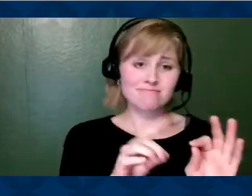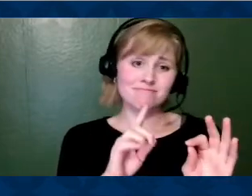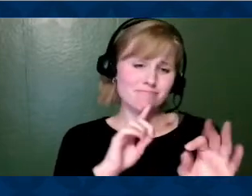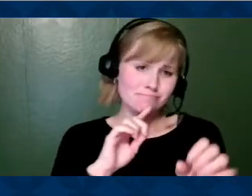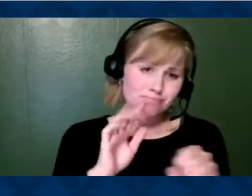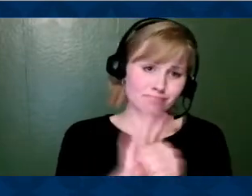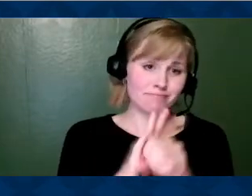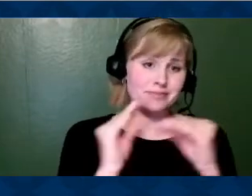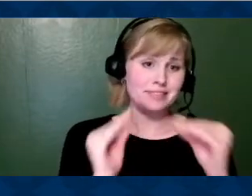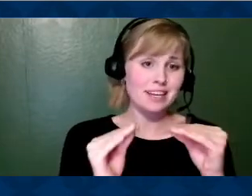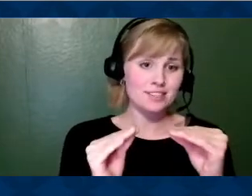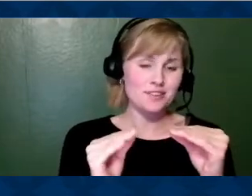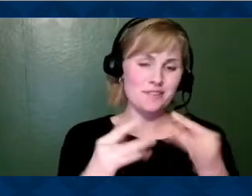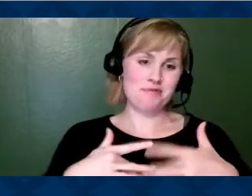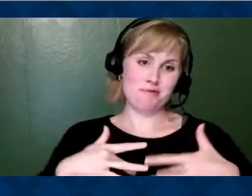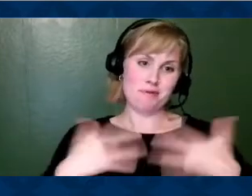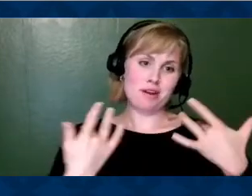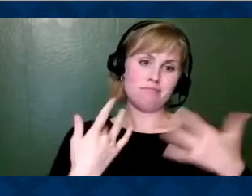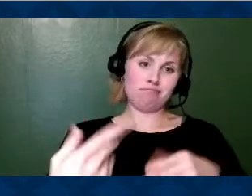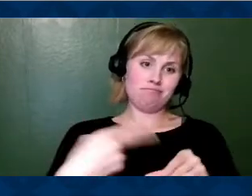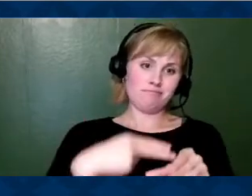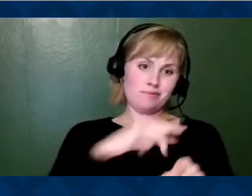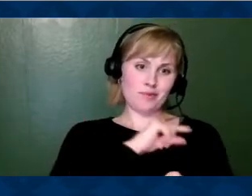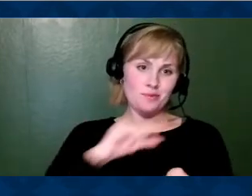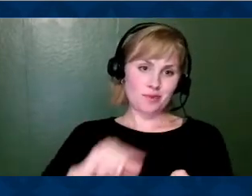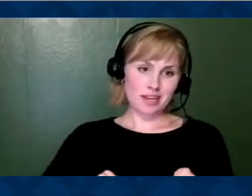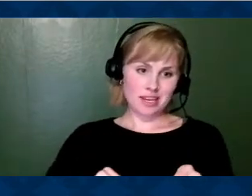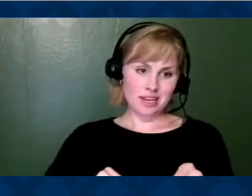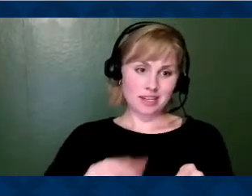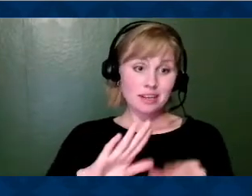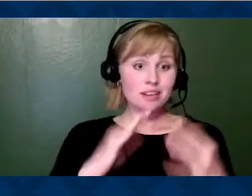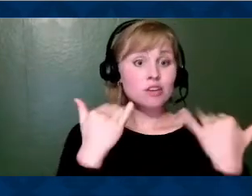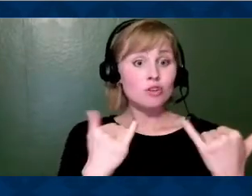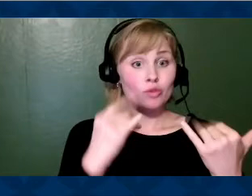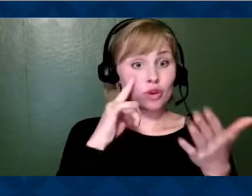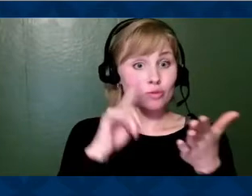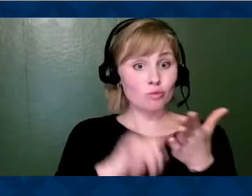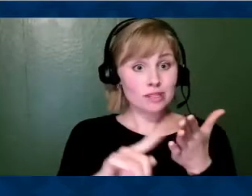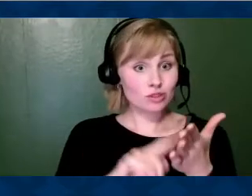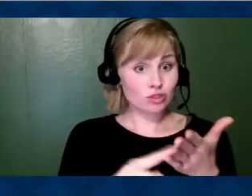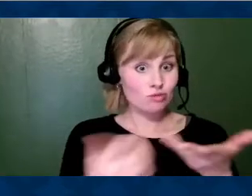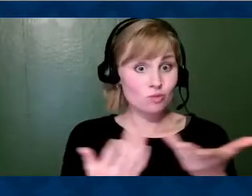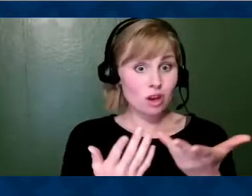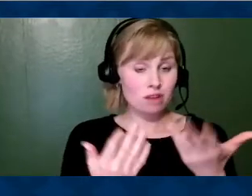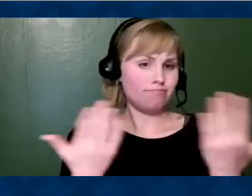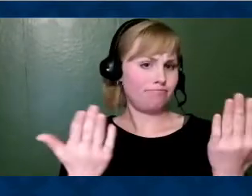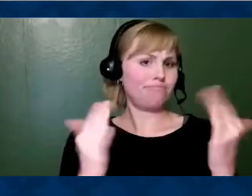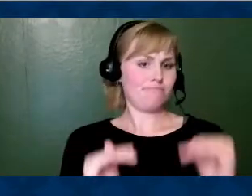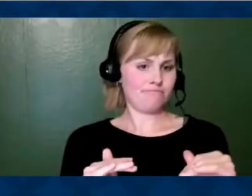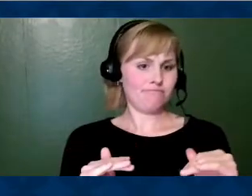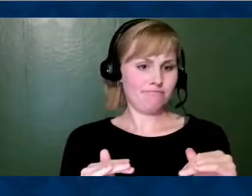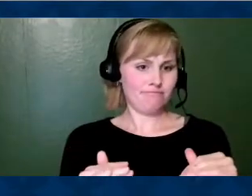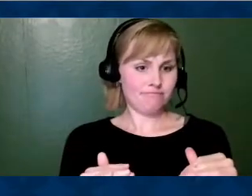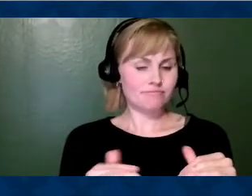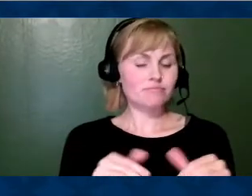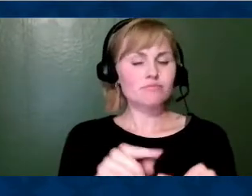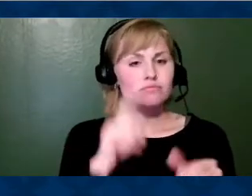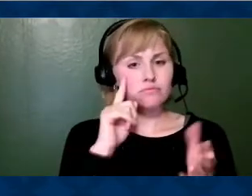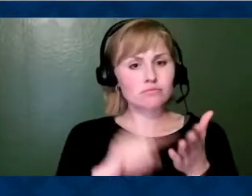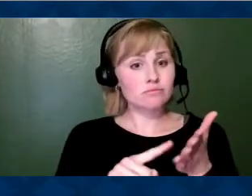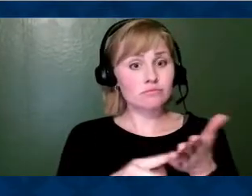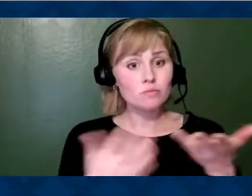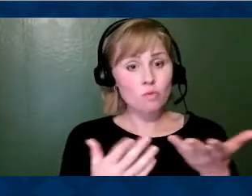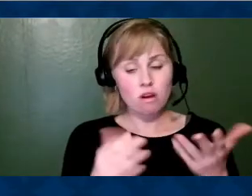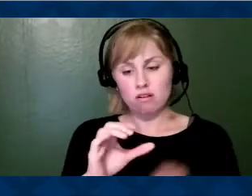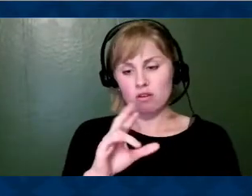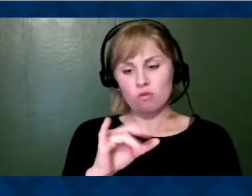at Queen's. His current research projects, next slide, please. He's looking at how the criminal justice system